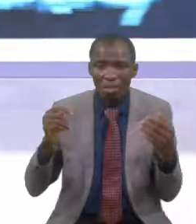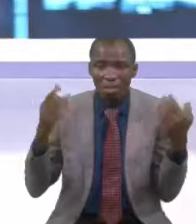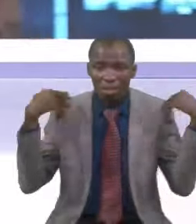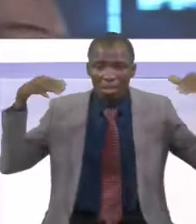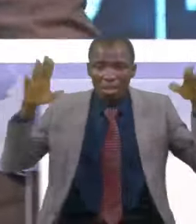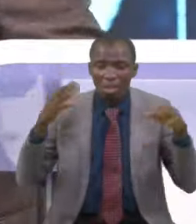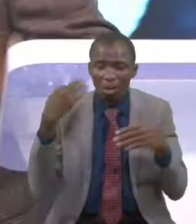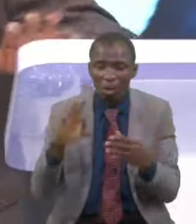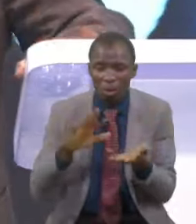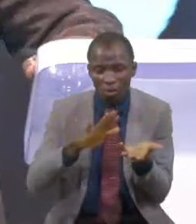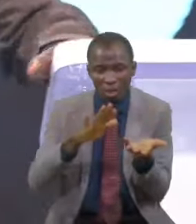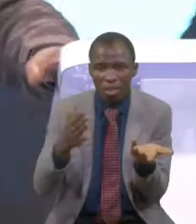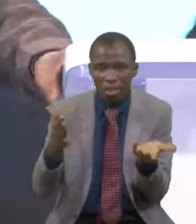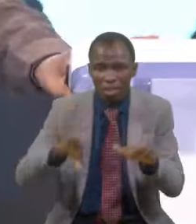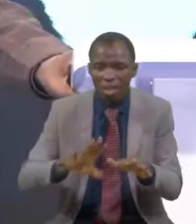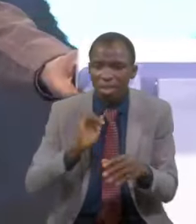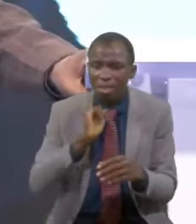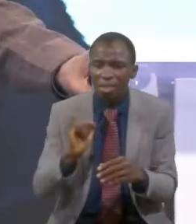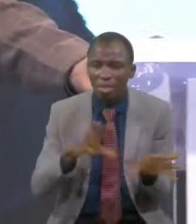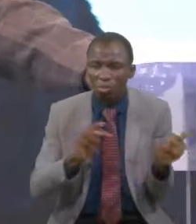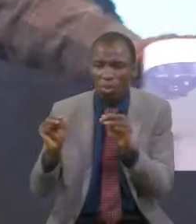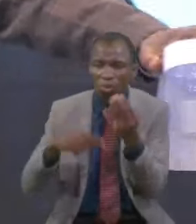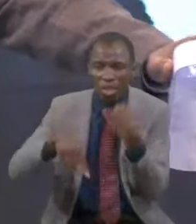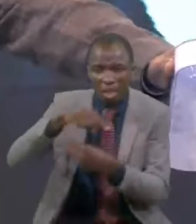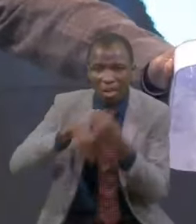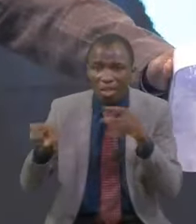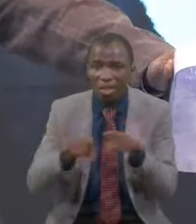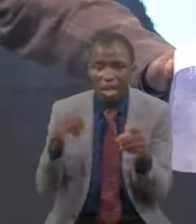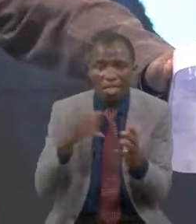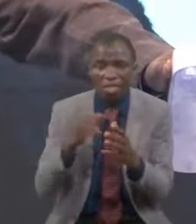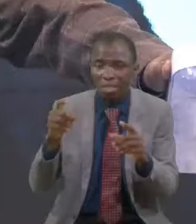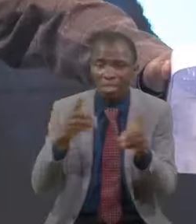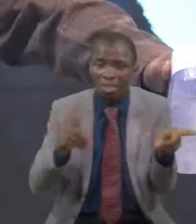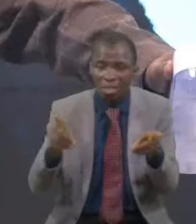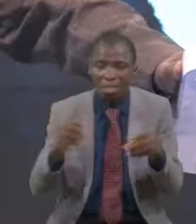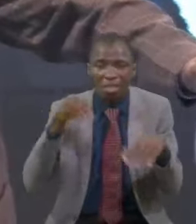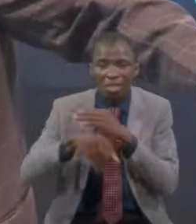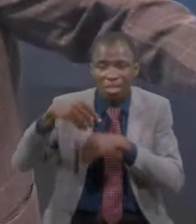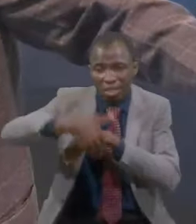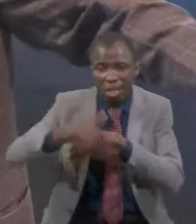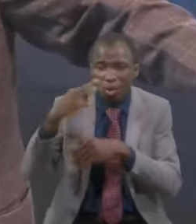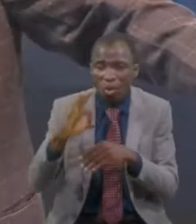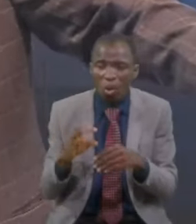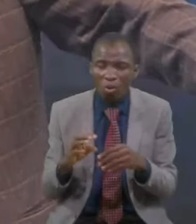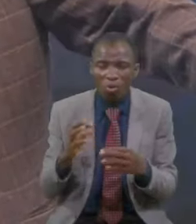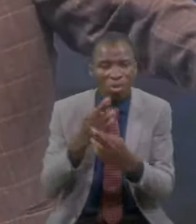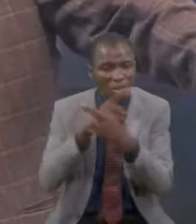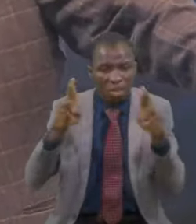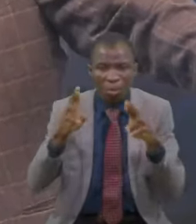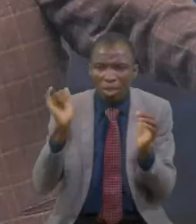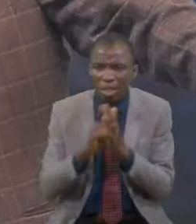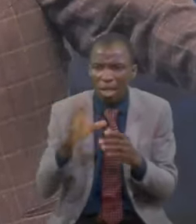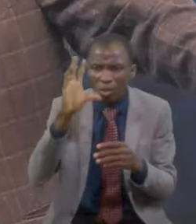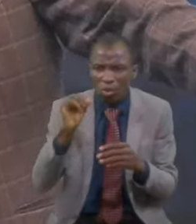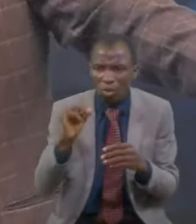around like he did that night of redemption, that no sign of the blood